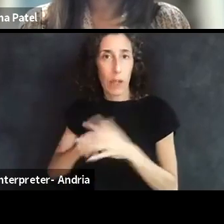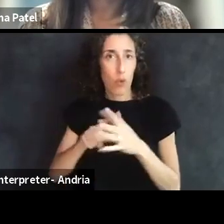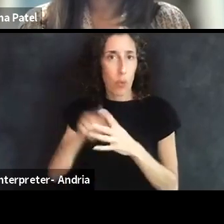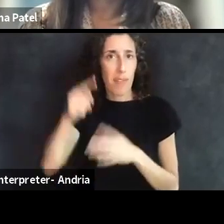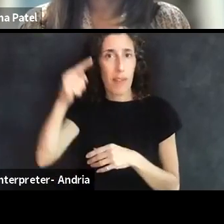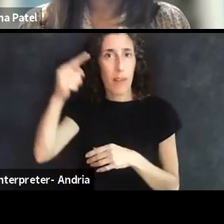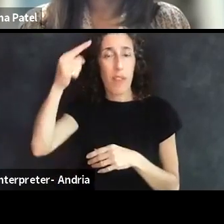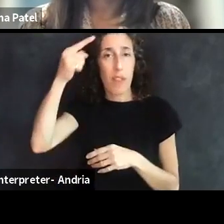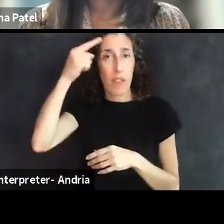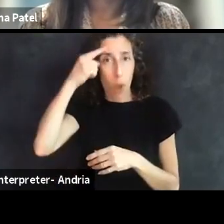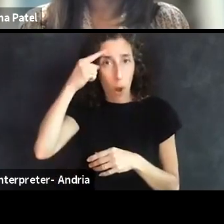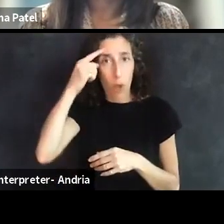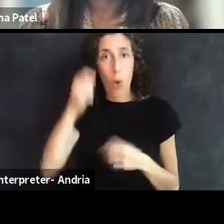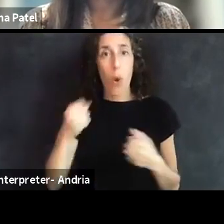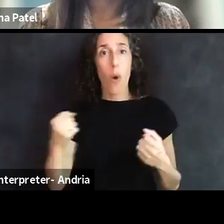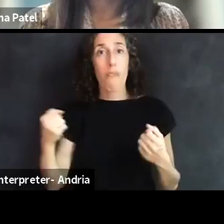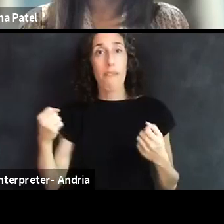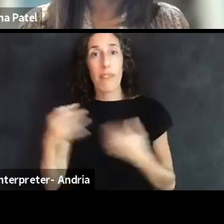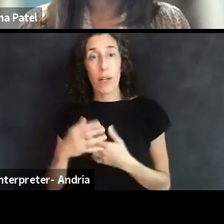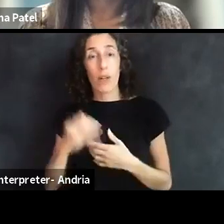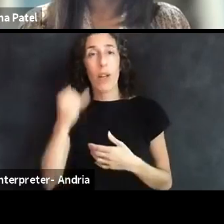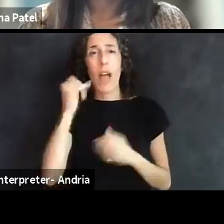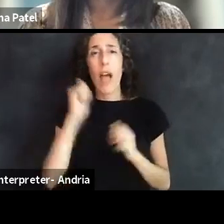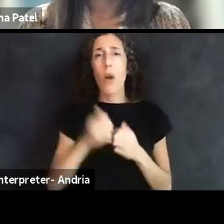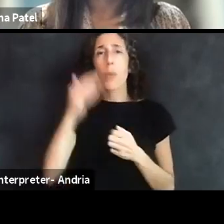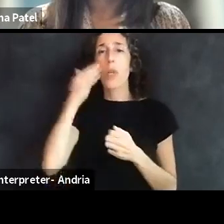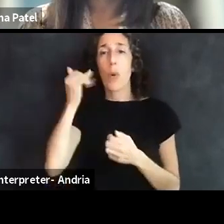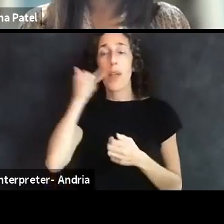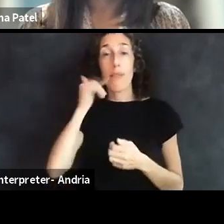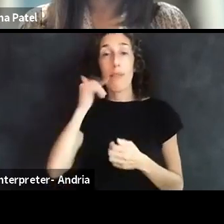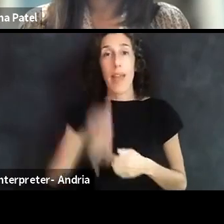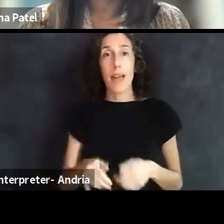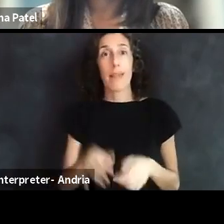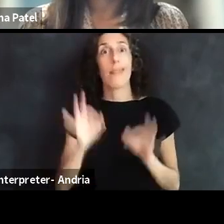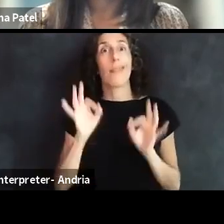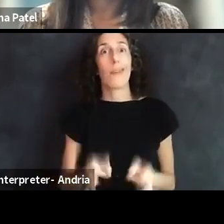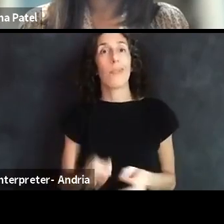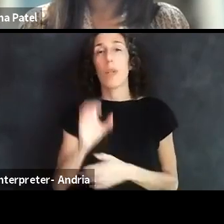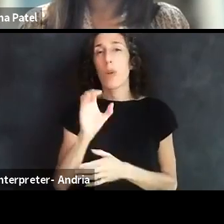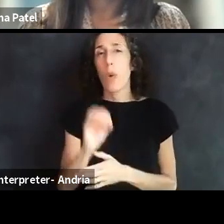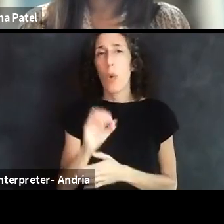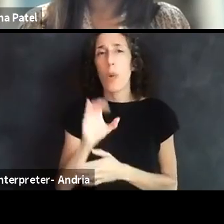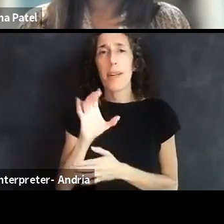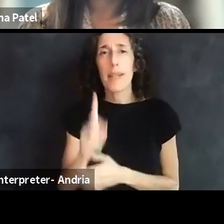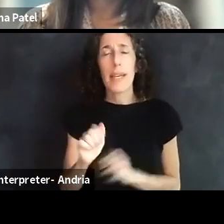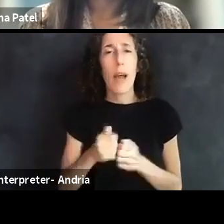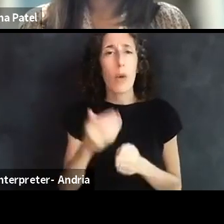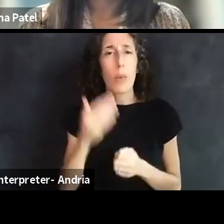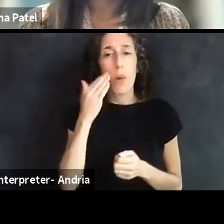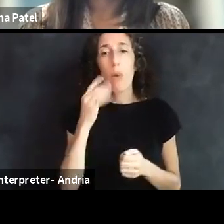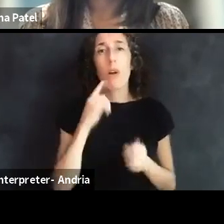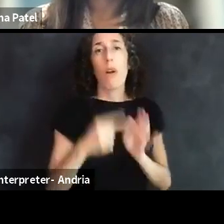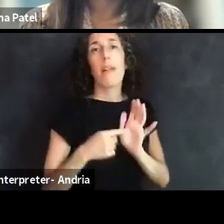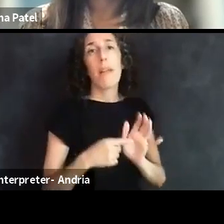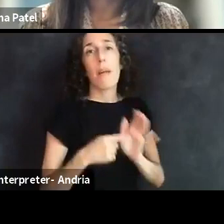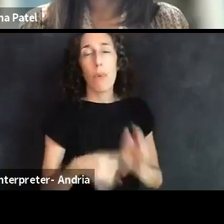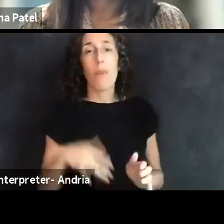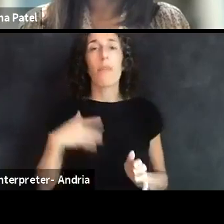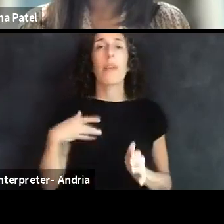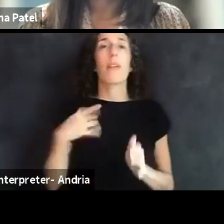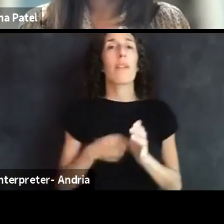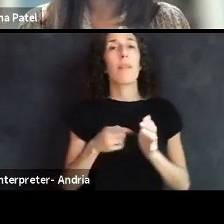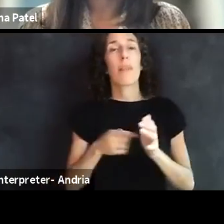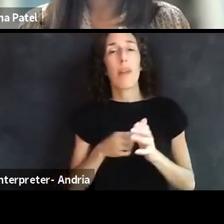fears are related to OCD? One person brought up the example of feeling like an outsider in